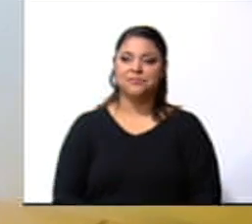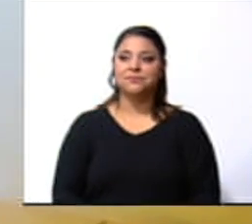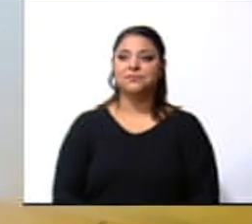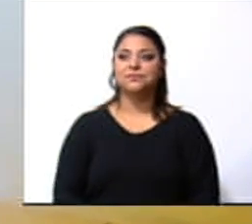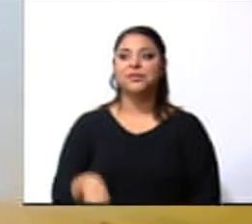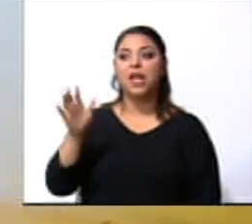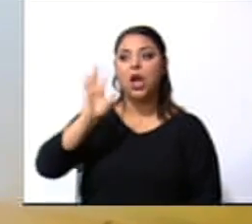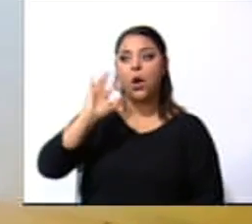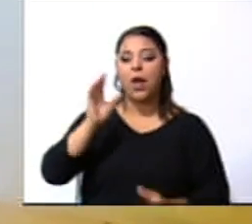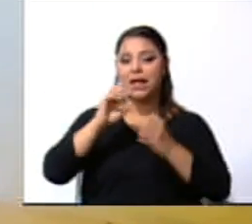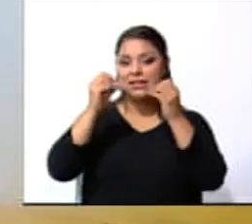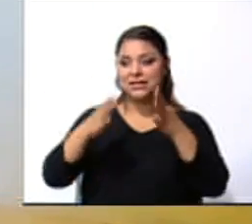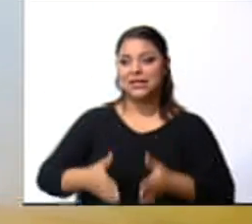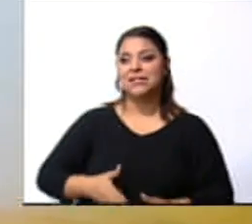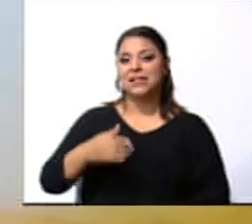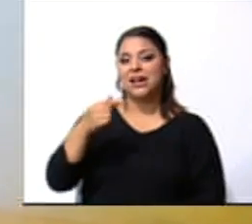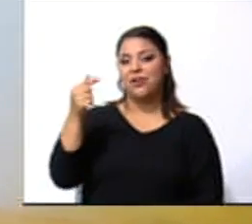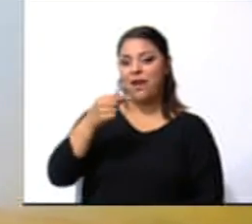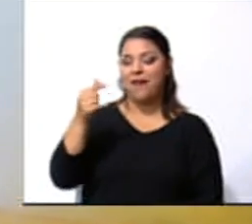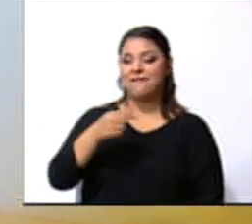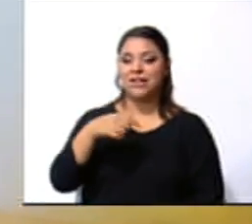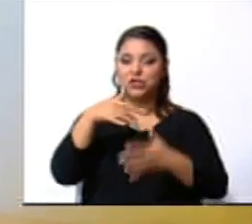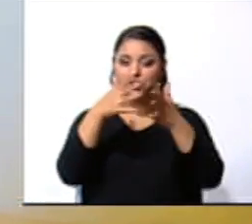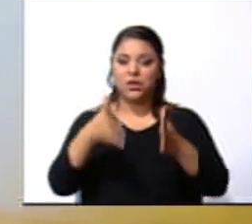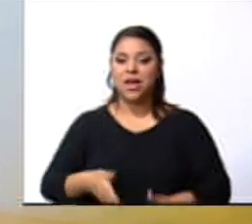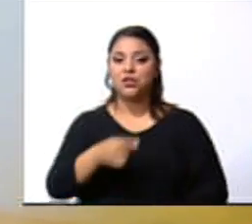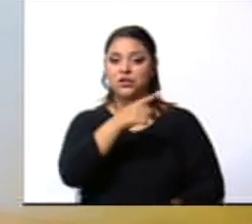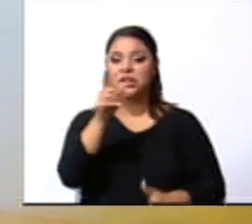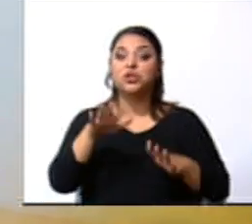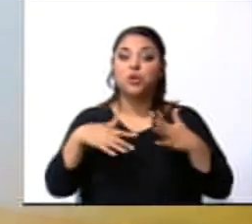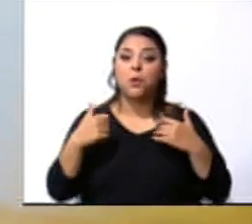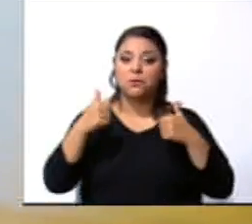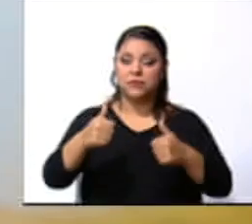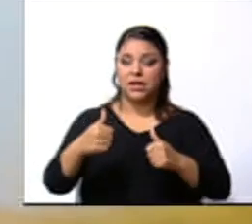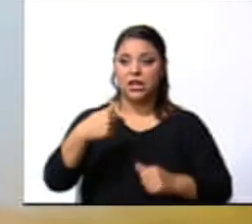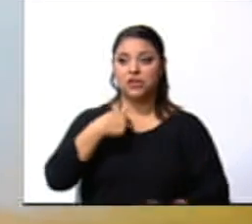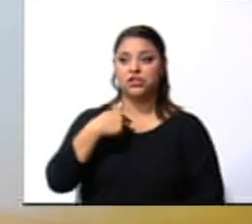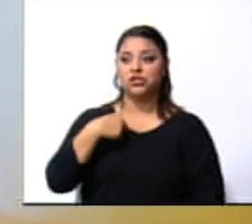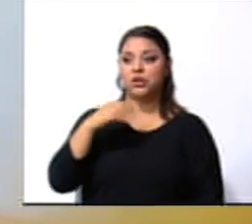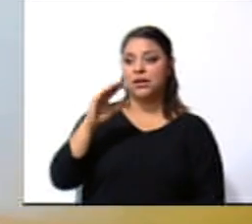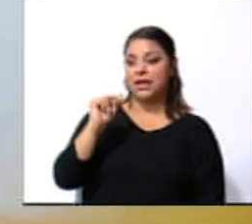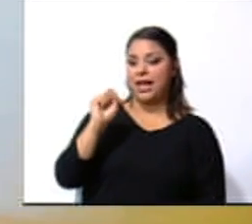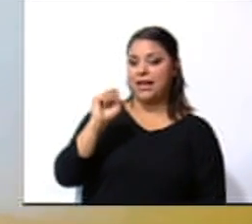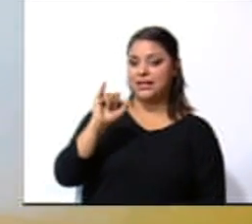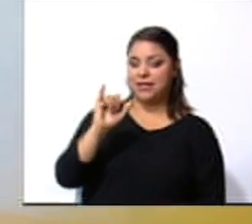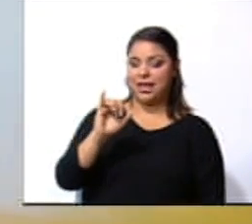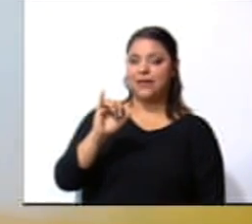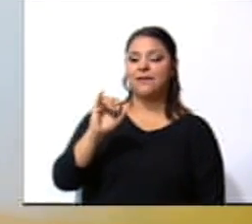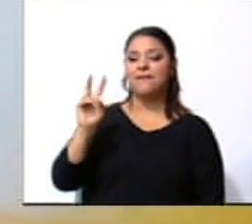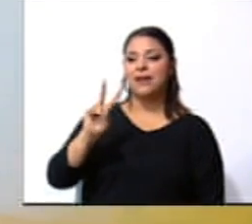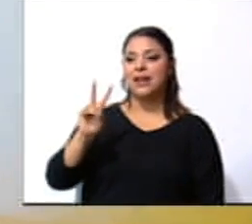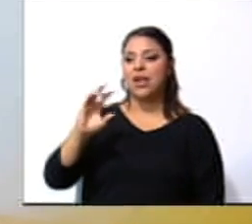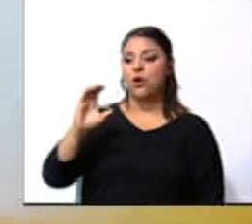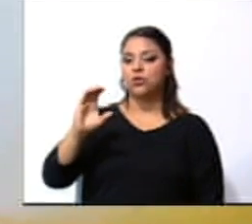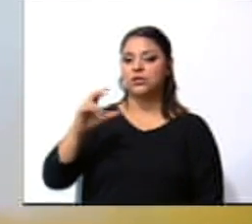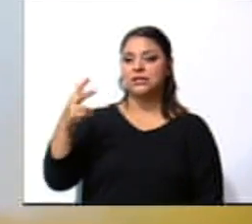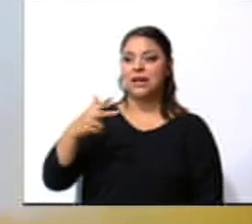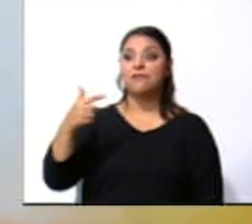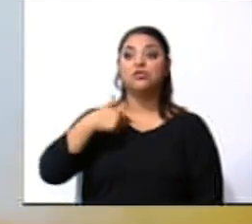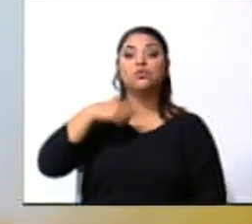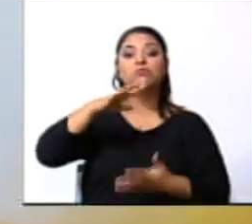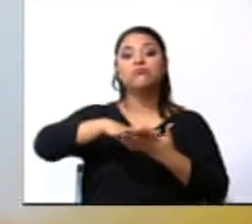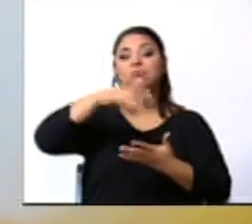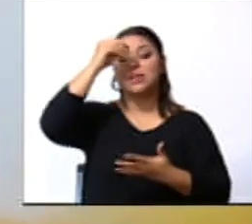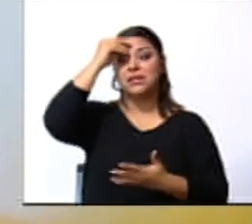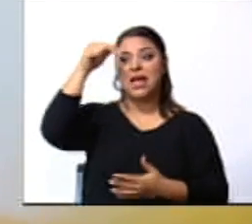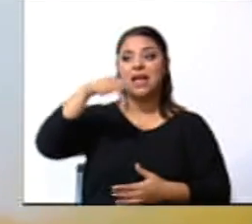Hello, teacher Gravy classmates. How are you? I am Casey Valeria Cotto Chavez. I learned some